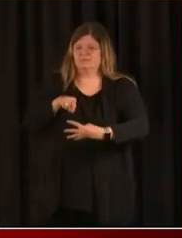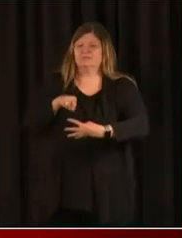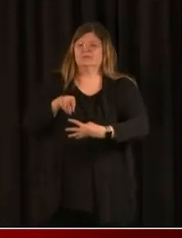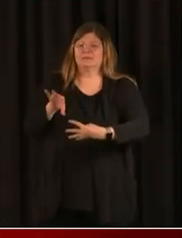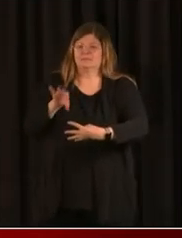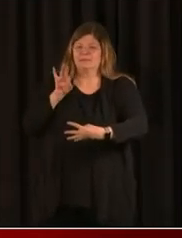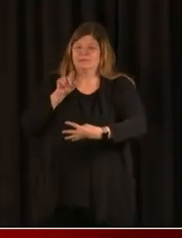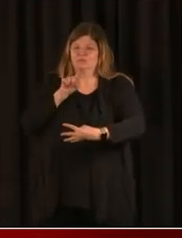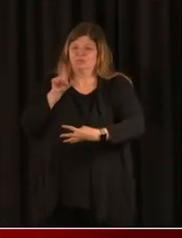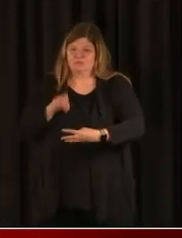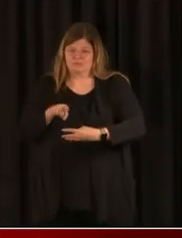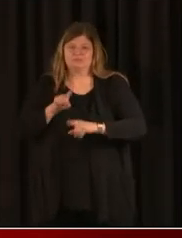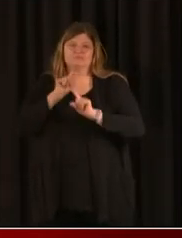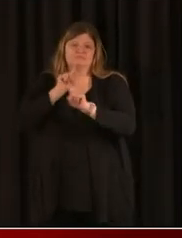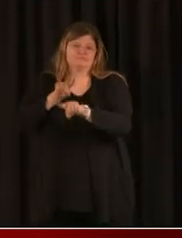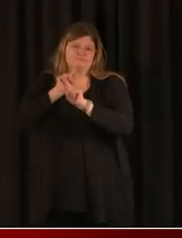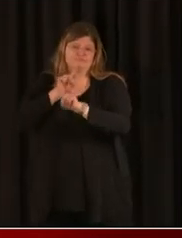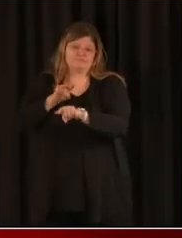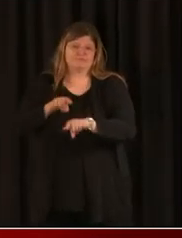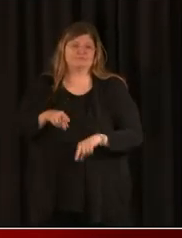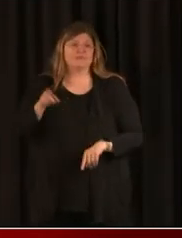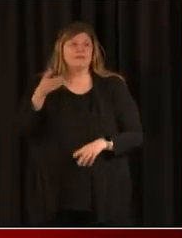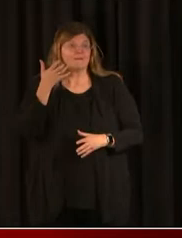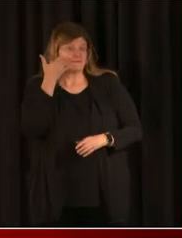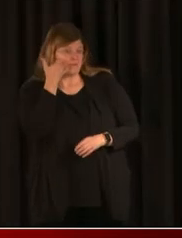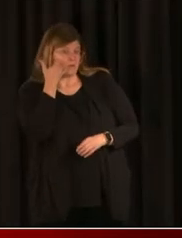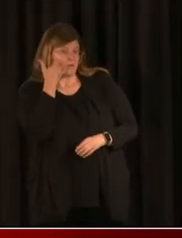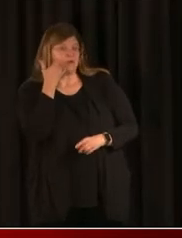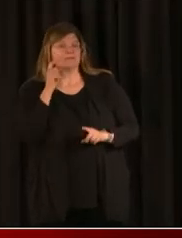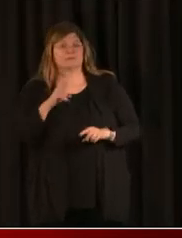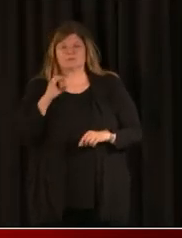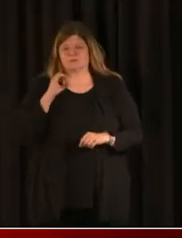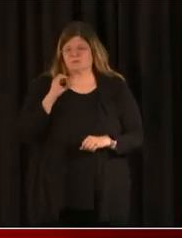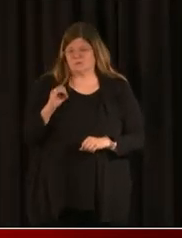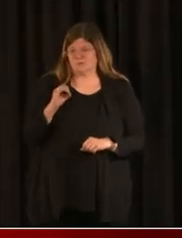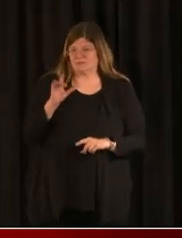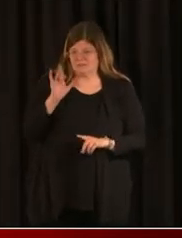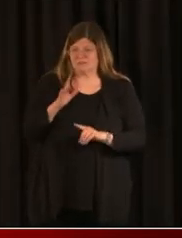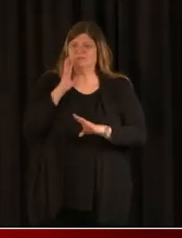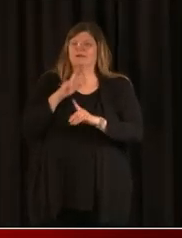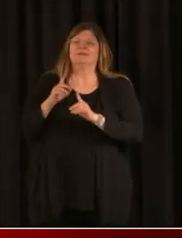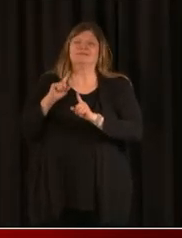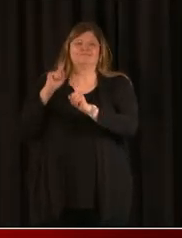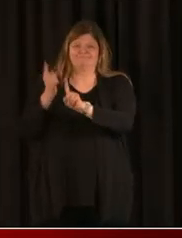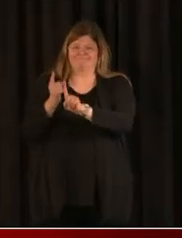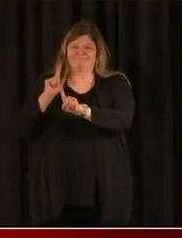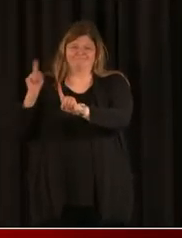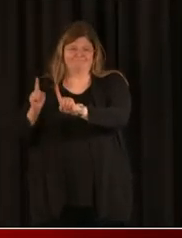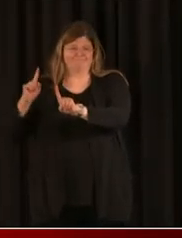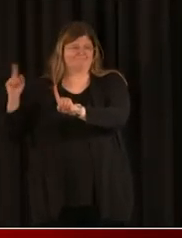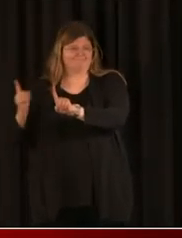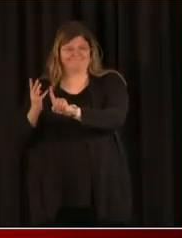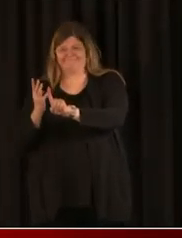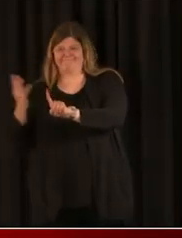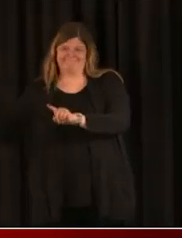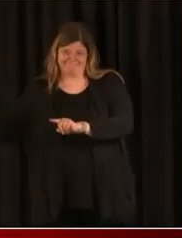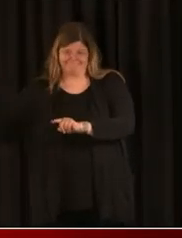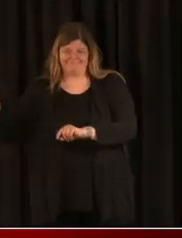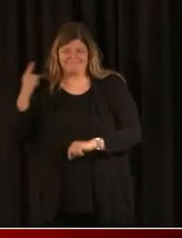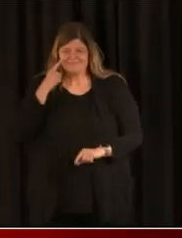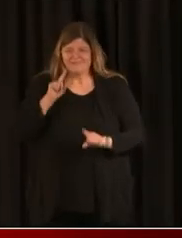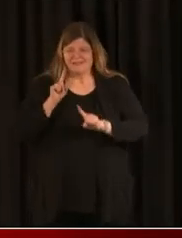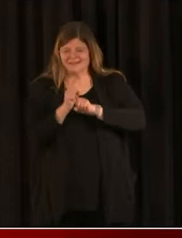by phone, you can ask your questions by pressing 0 now to be entered on the question